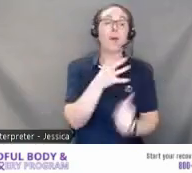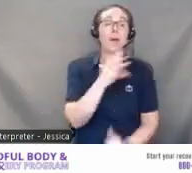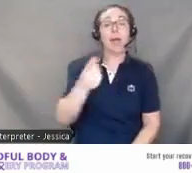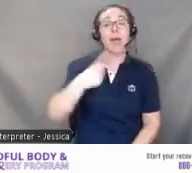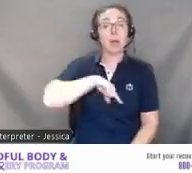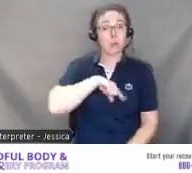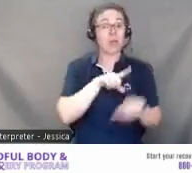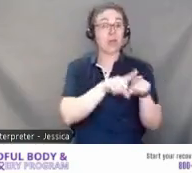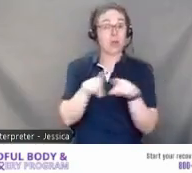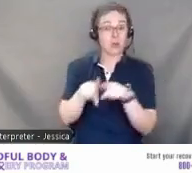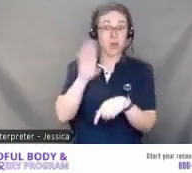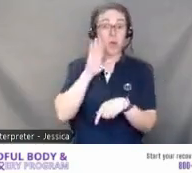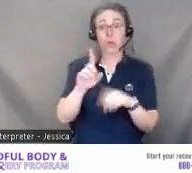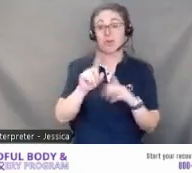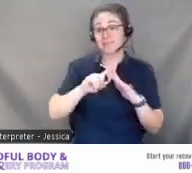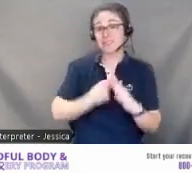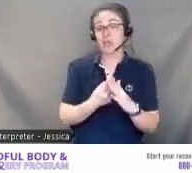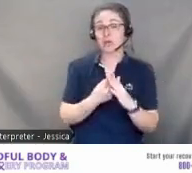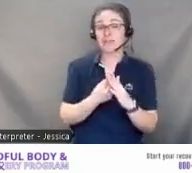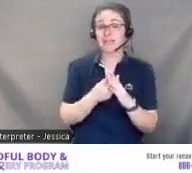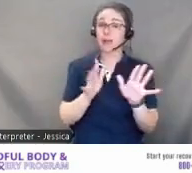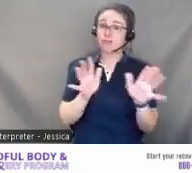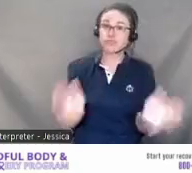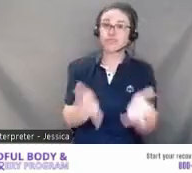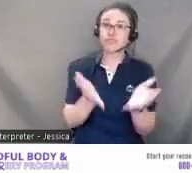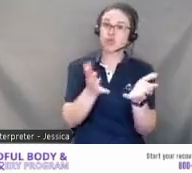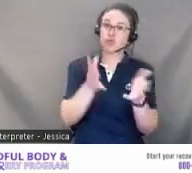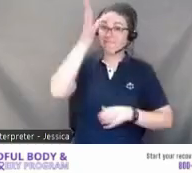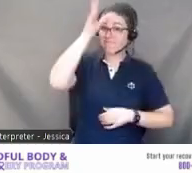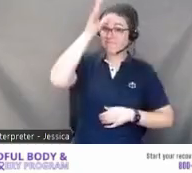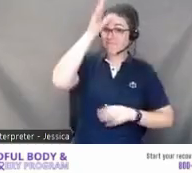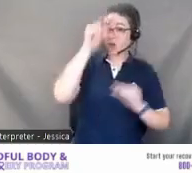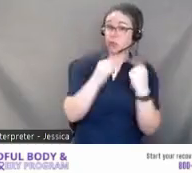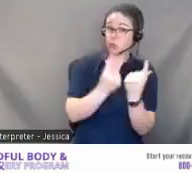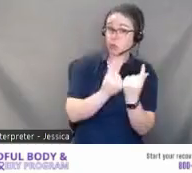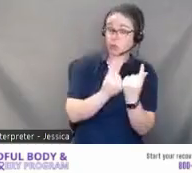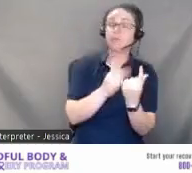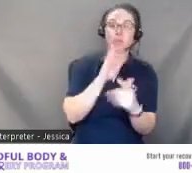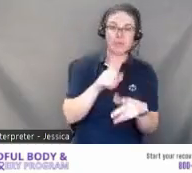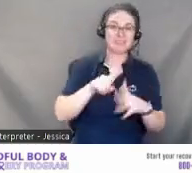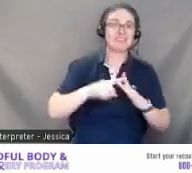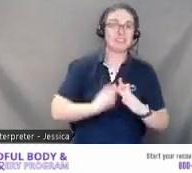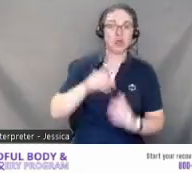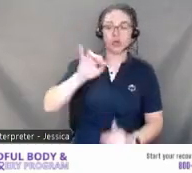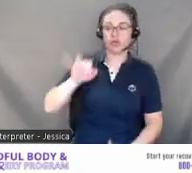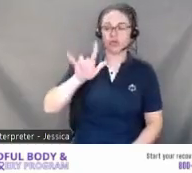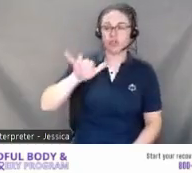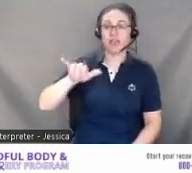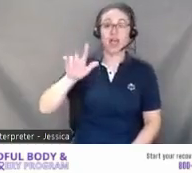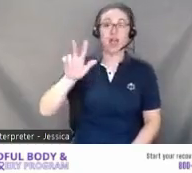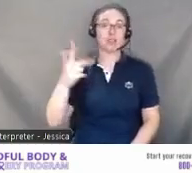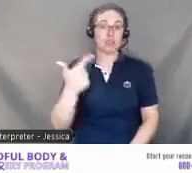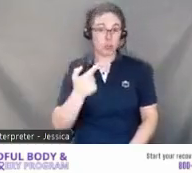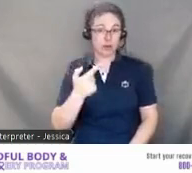also starting a Nurturing Fathers group that will start meeting on July 21st online. It